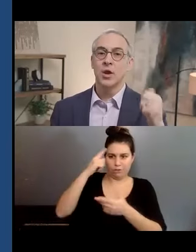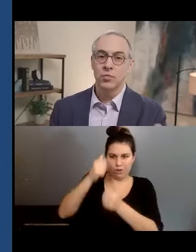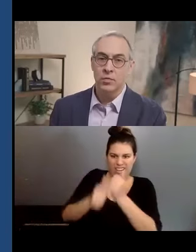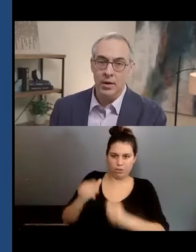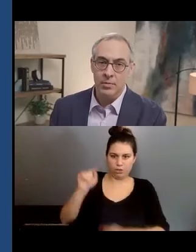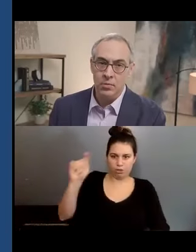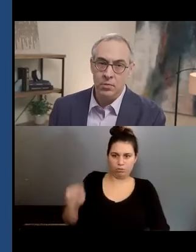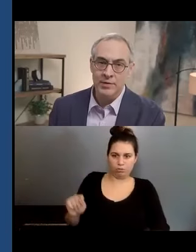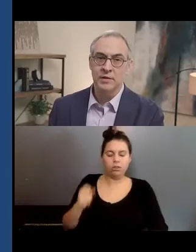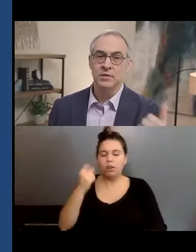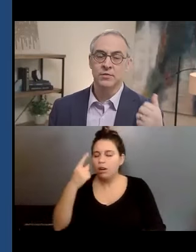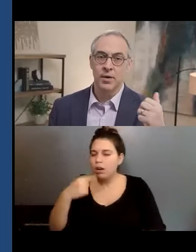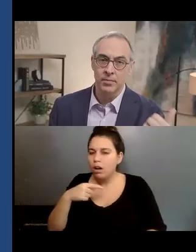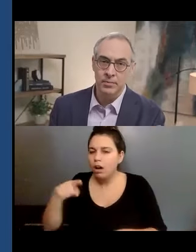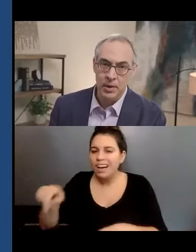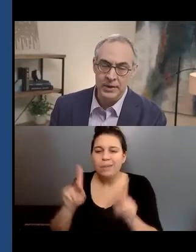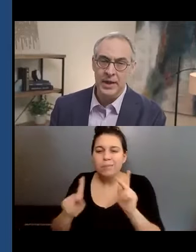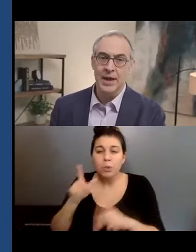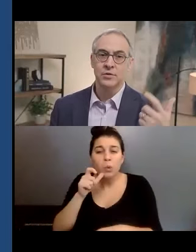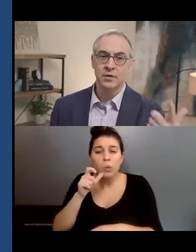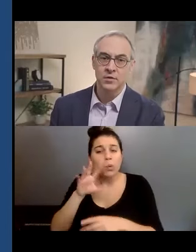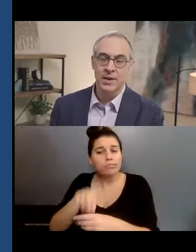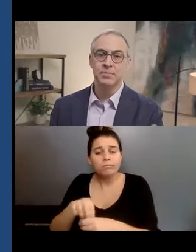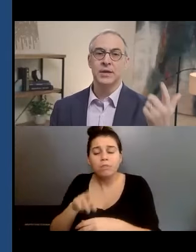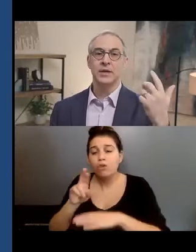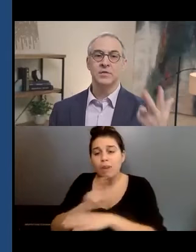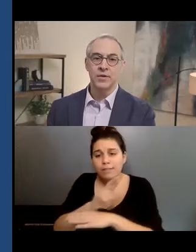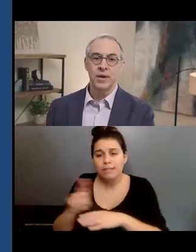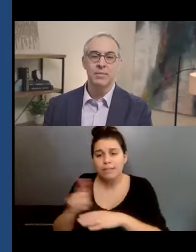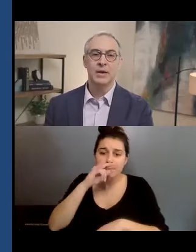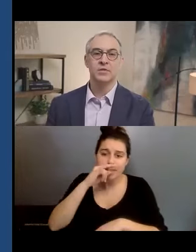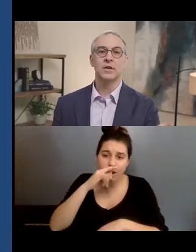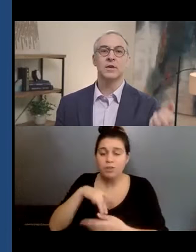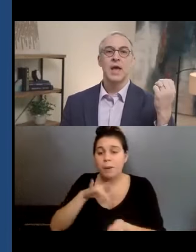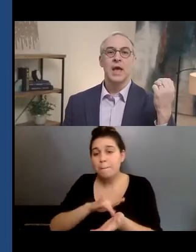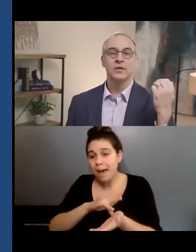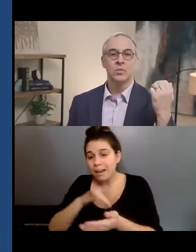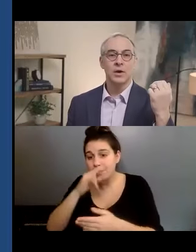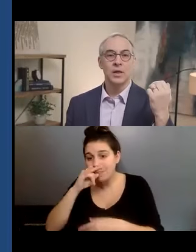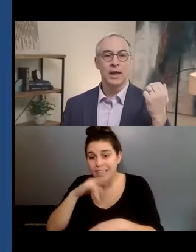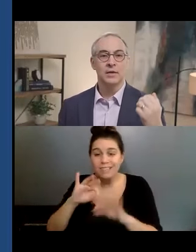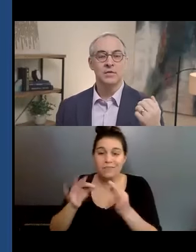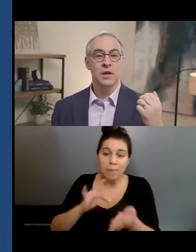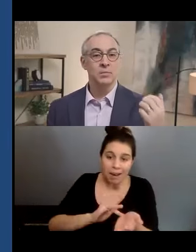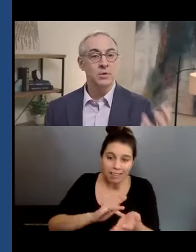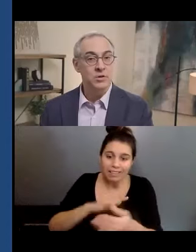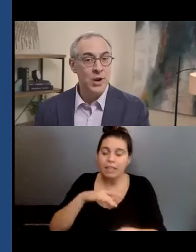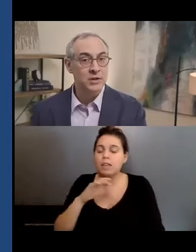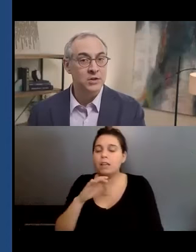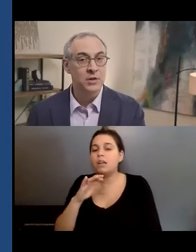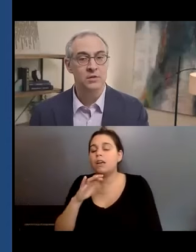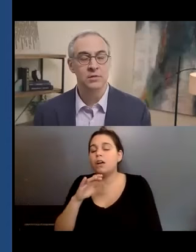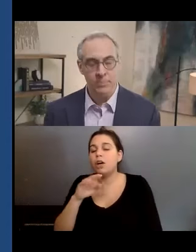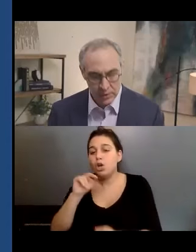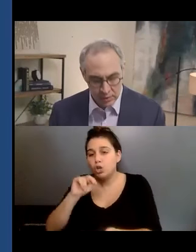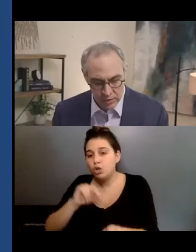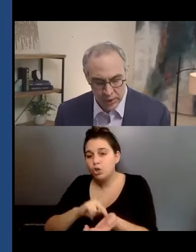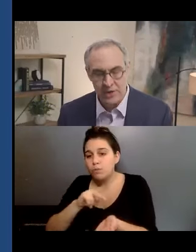were residents from pediatrics, med peds, and family medicine, as well as nurse